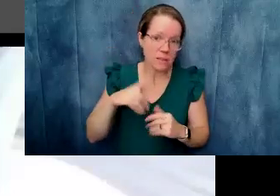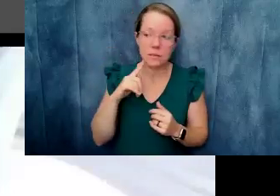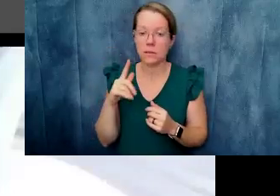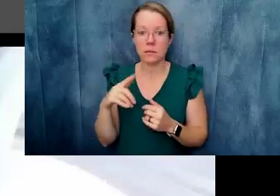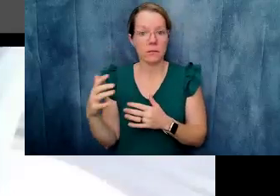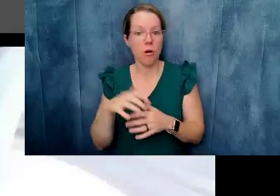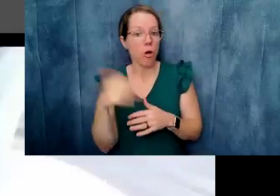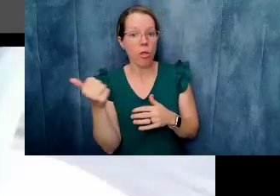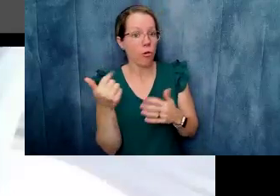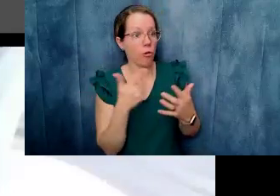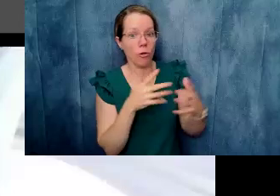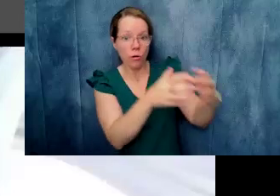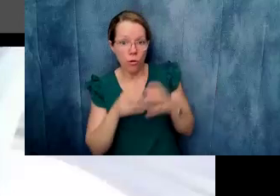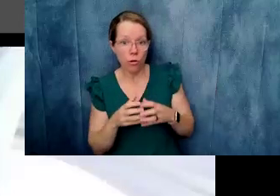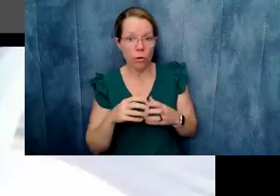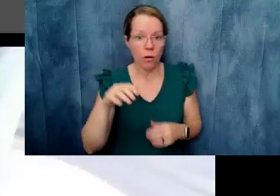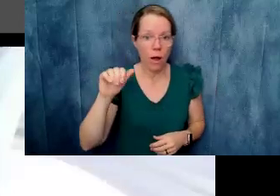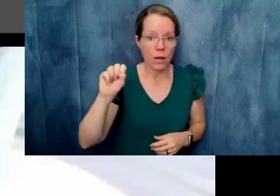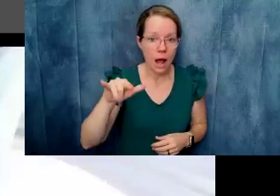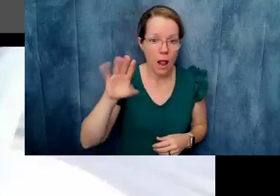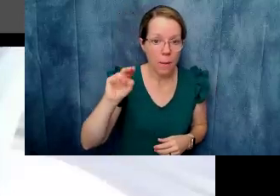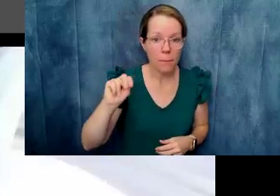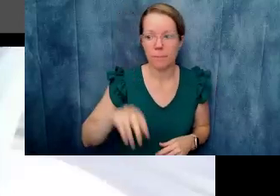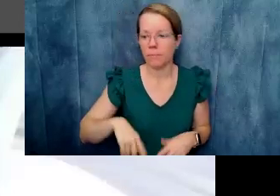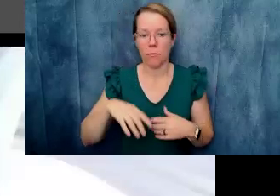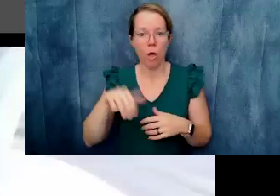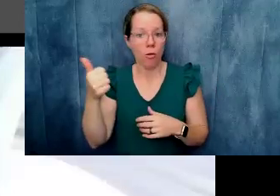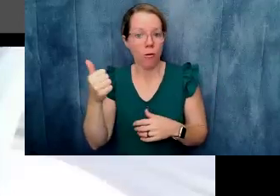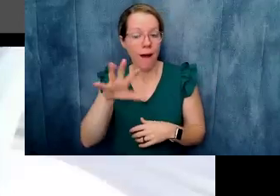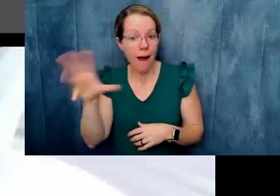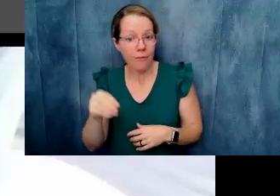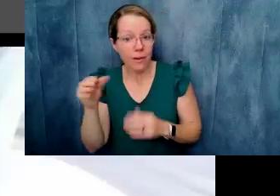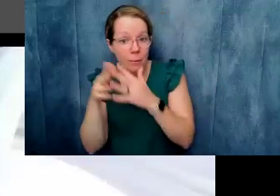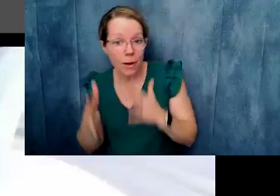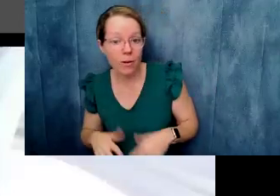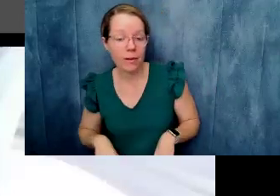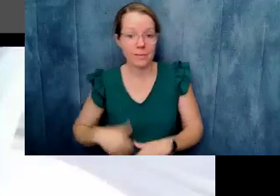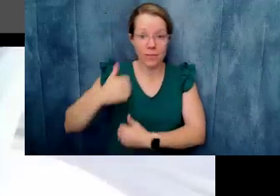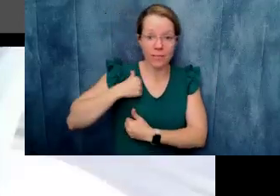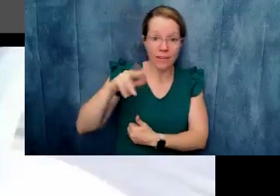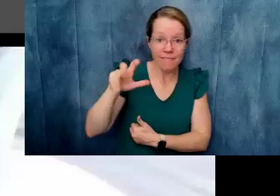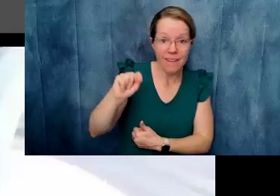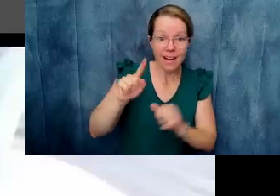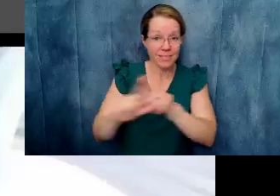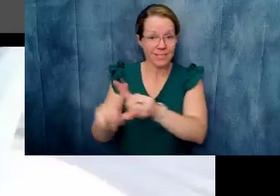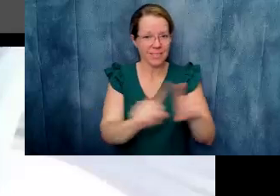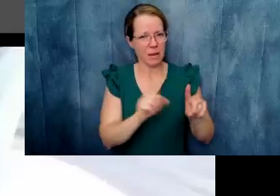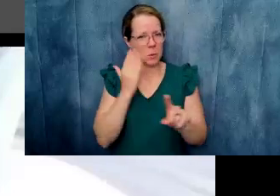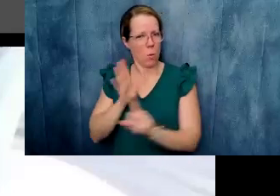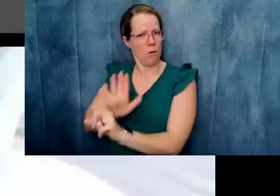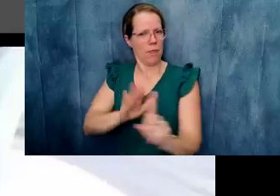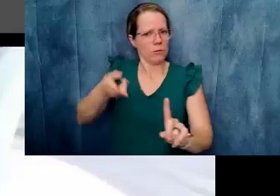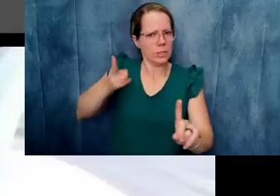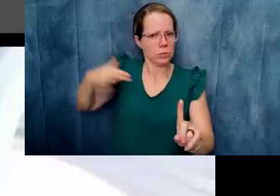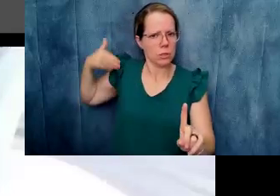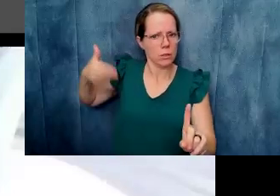asylum, if you're dealing with African Americans, if you're dealing with veterans, it's really important to understand their historical context, because then you begin to understand how